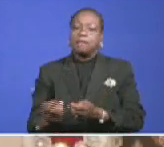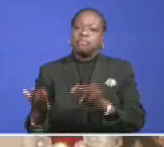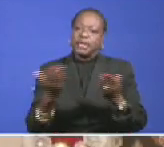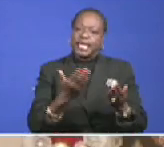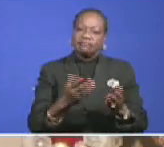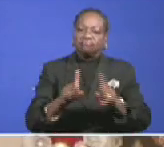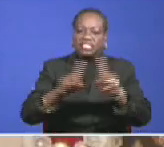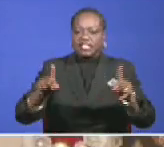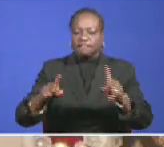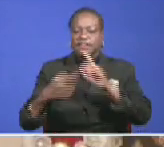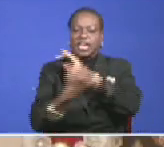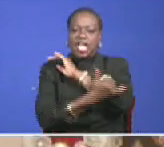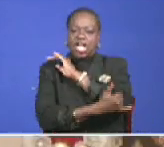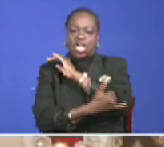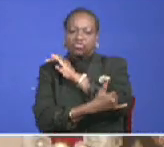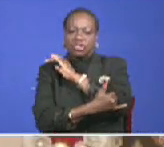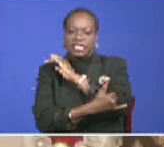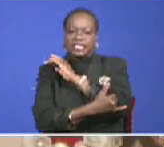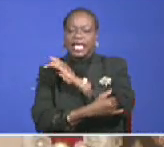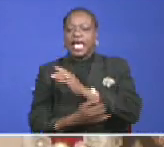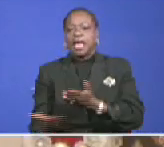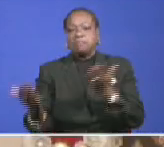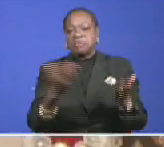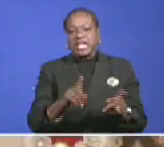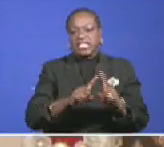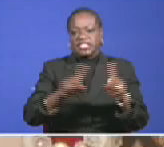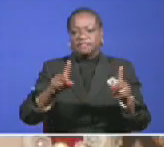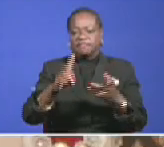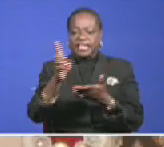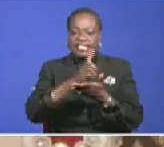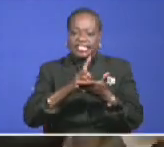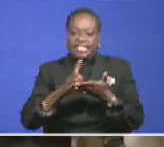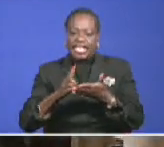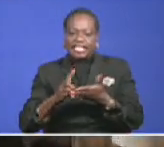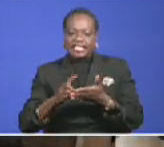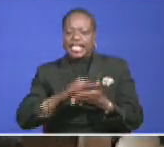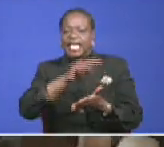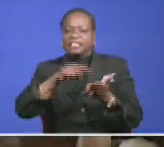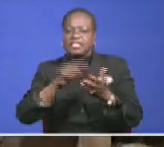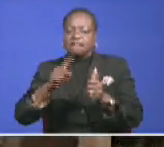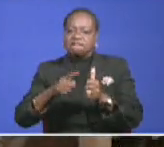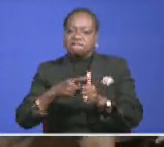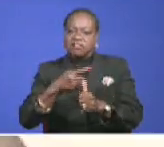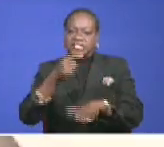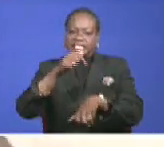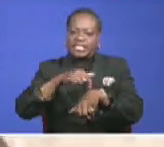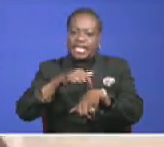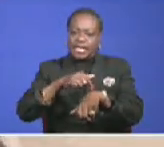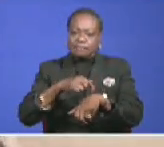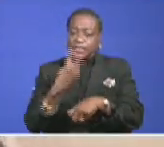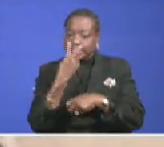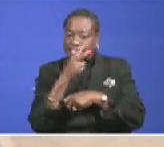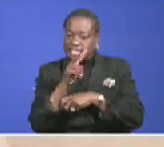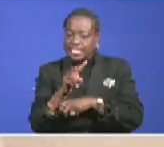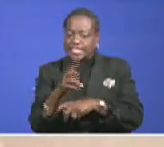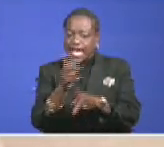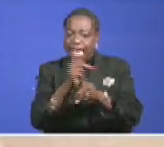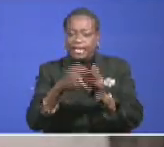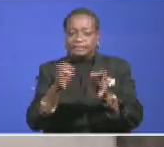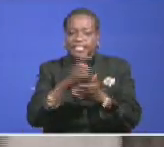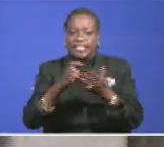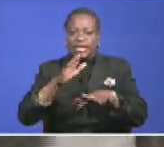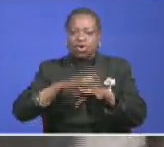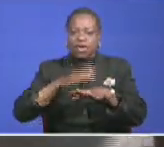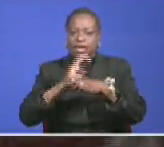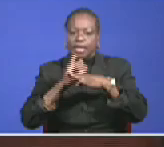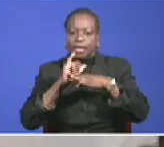and trying to do some different designs. This can be the first time you'll see this type of designs on Bay Street. You're not going to get no